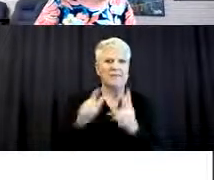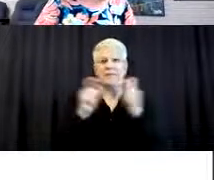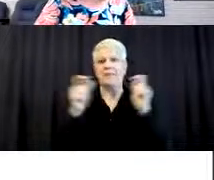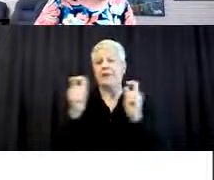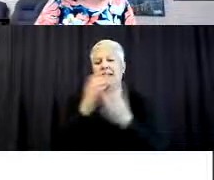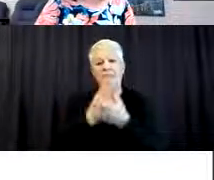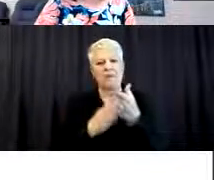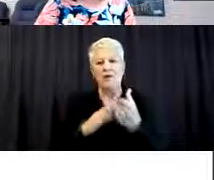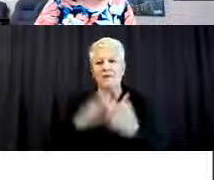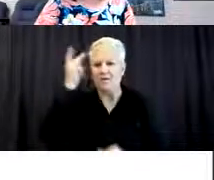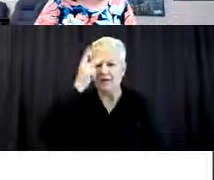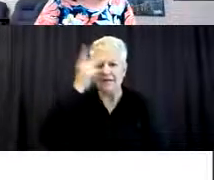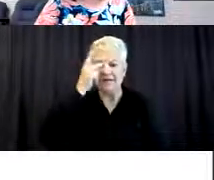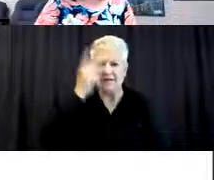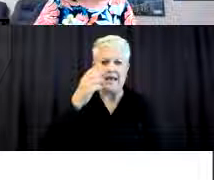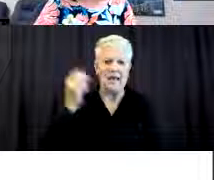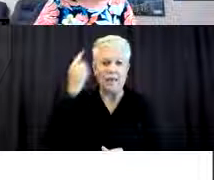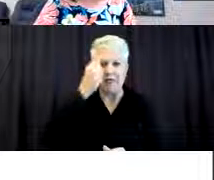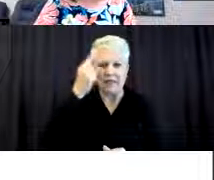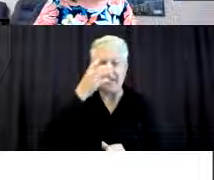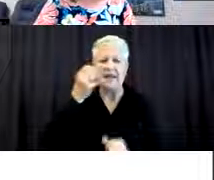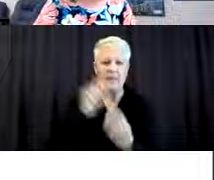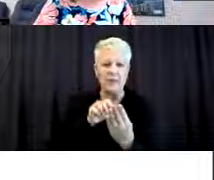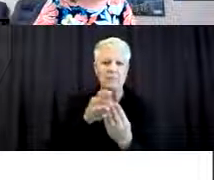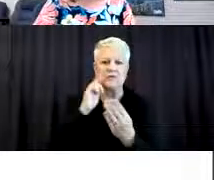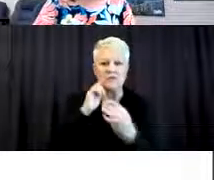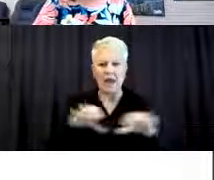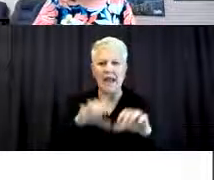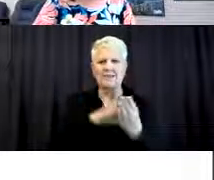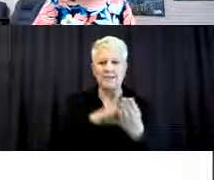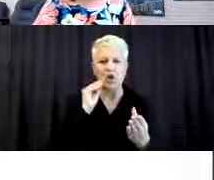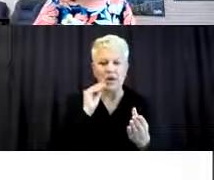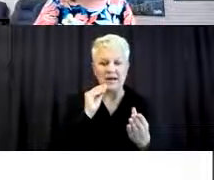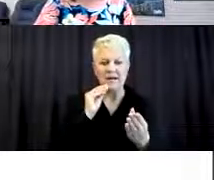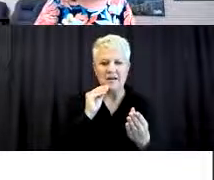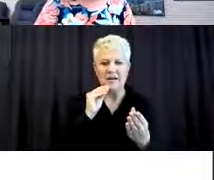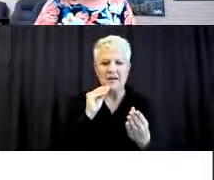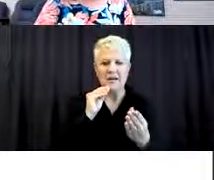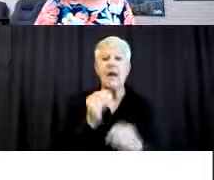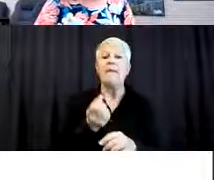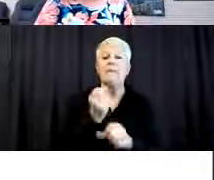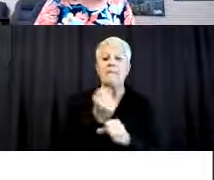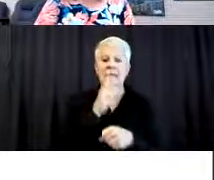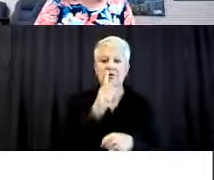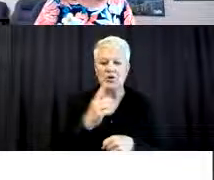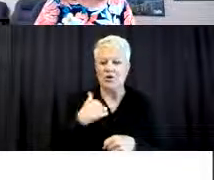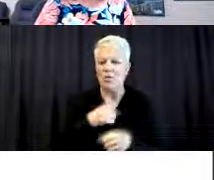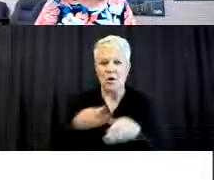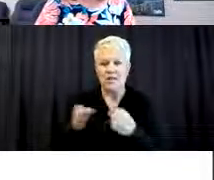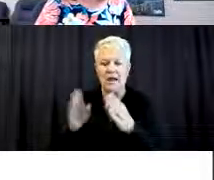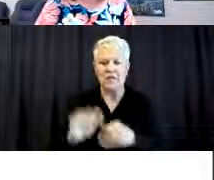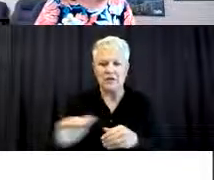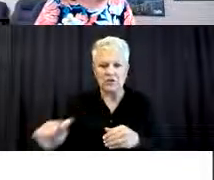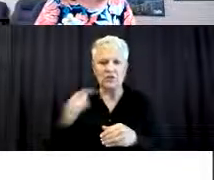part of the philosophy and the thinking and the approach of active learning, is to be sure that we are allowing children